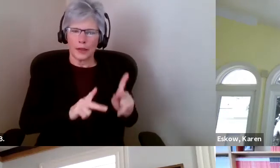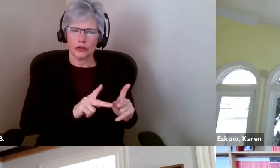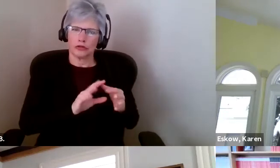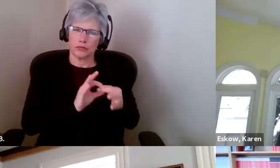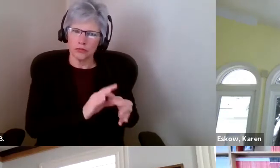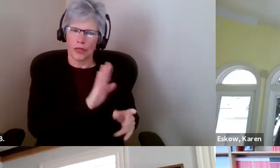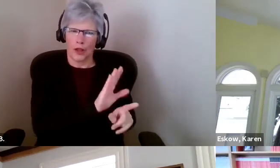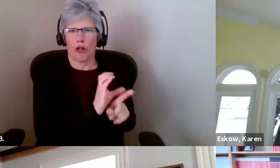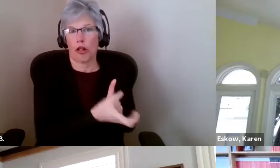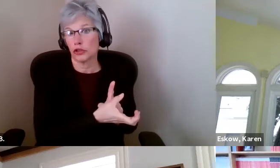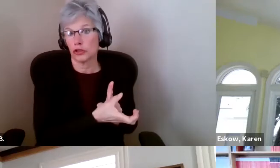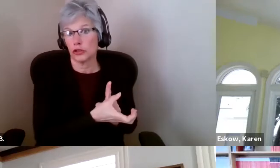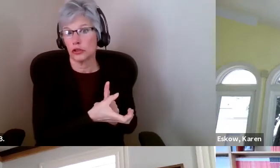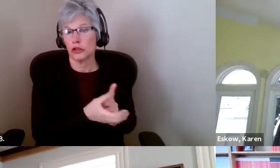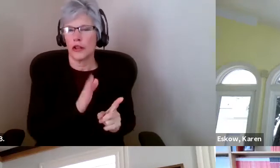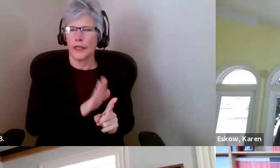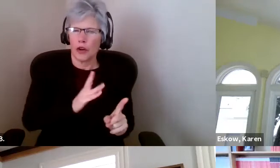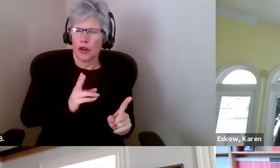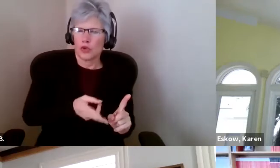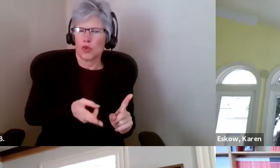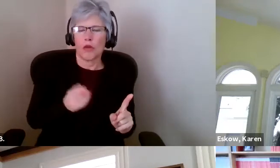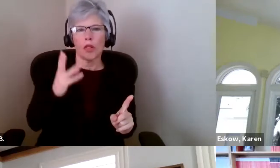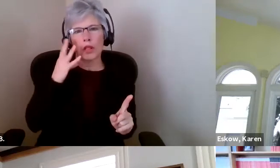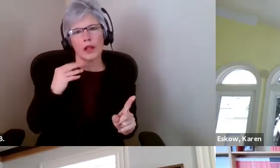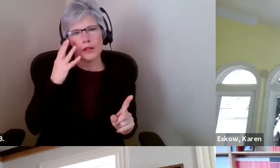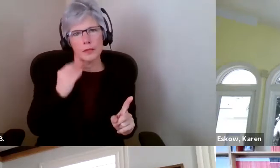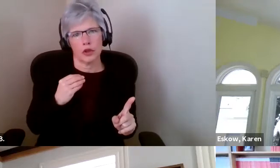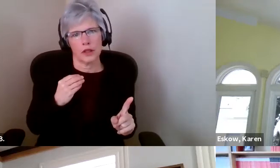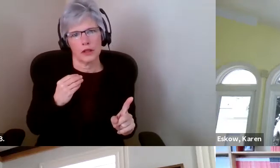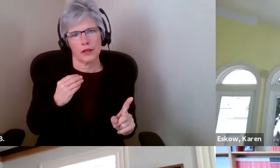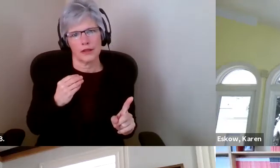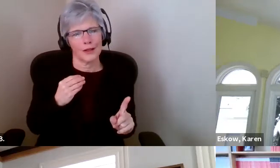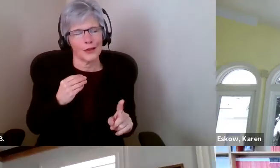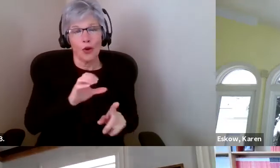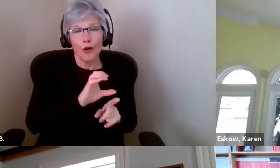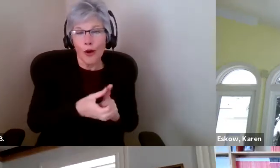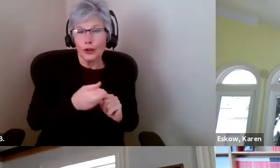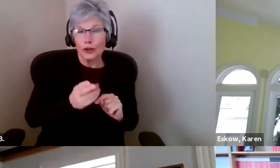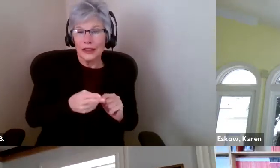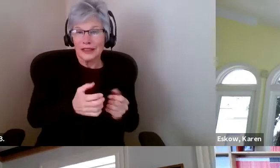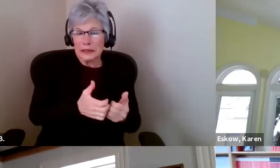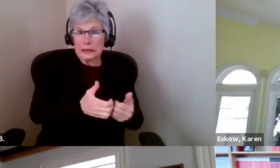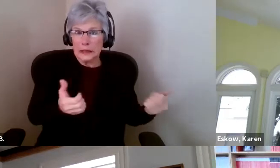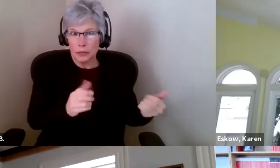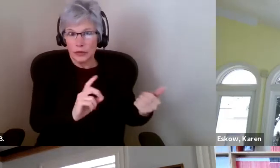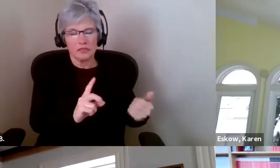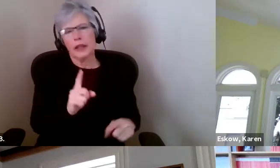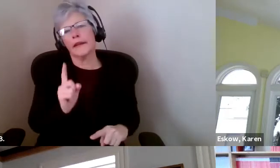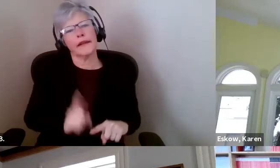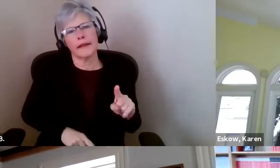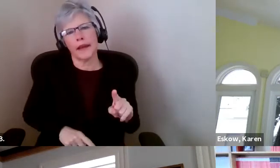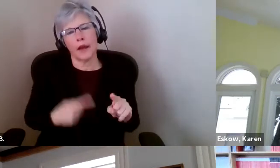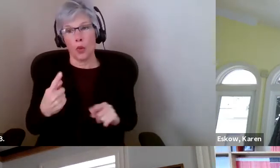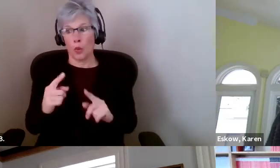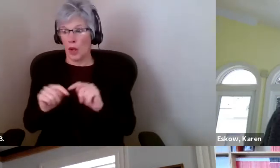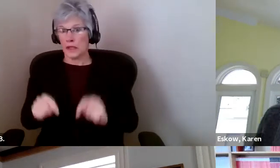and historical experience. And so those can't be separated. It's not a template that can be moved from place to place